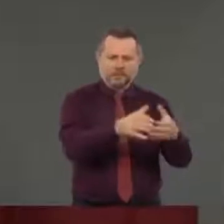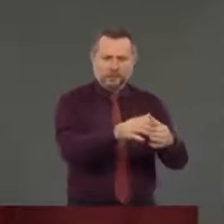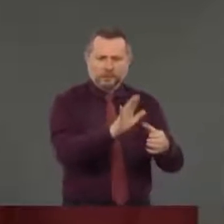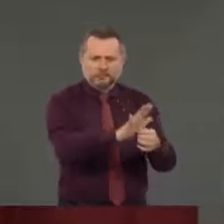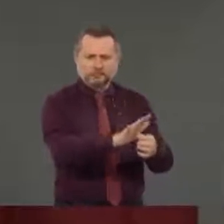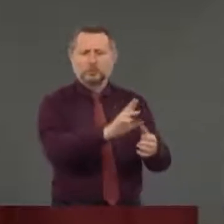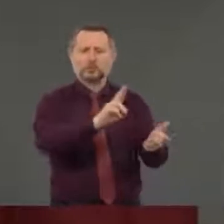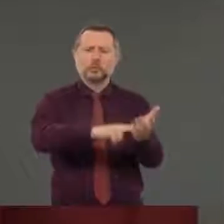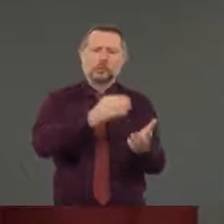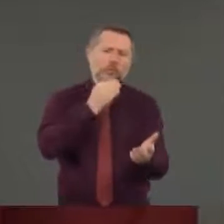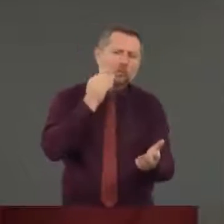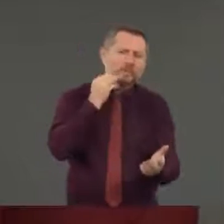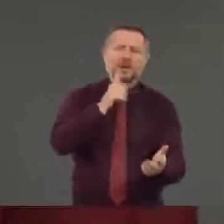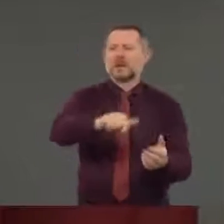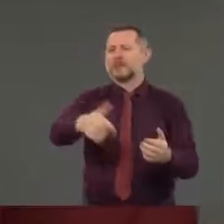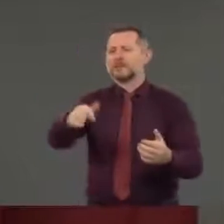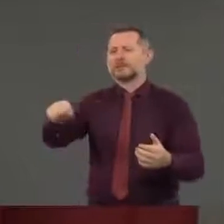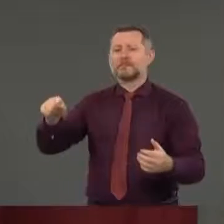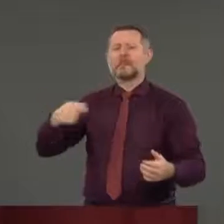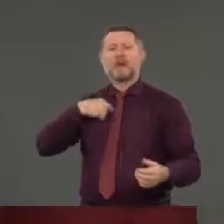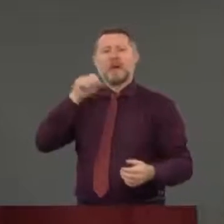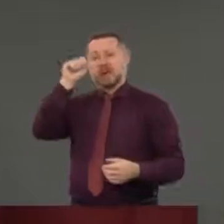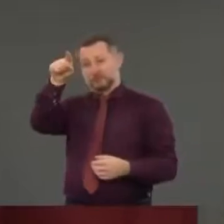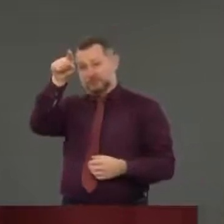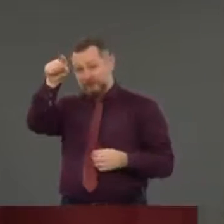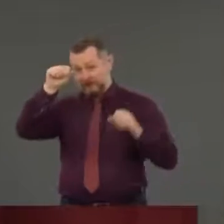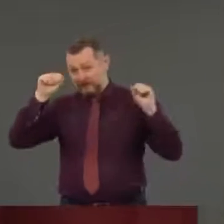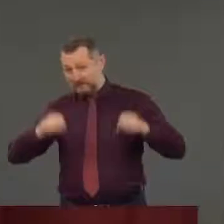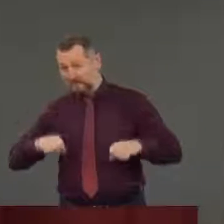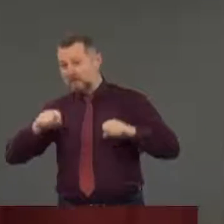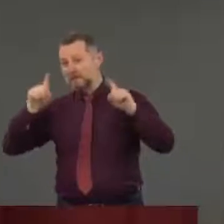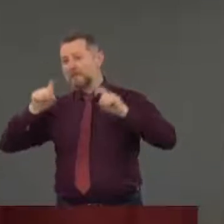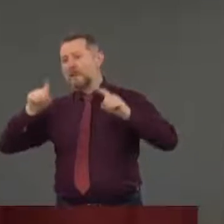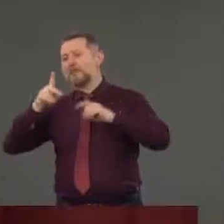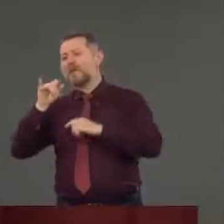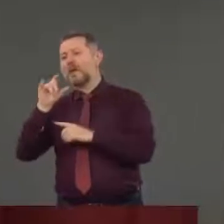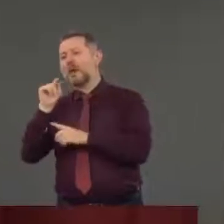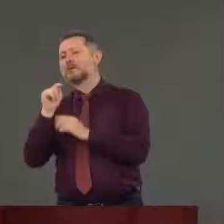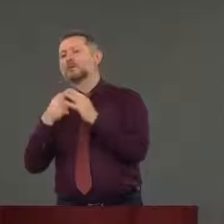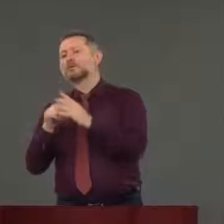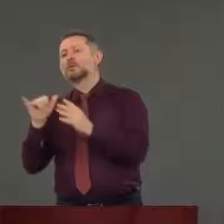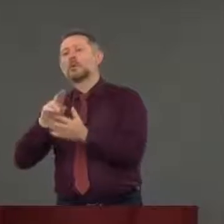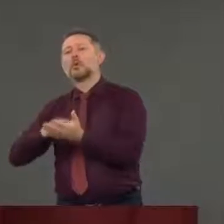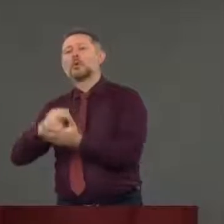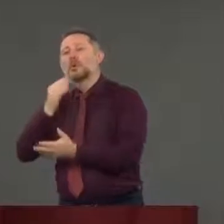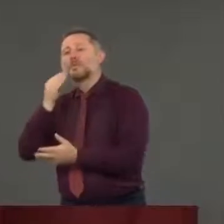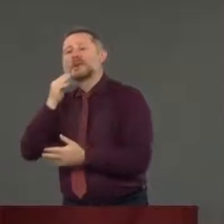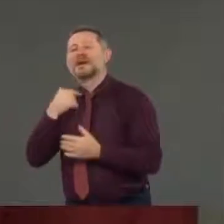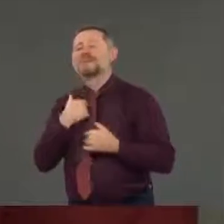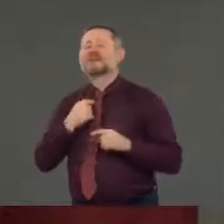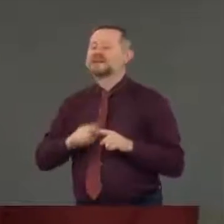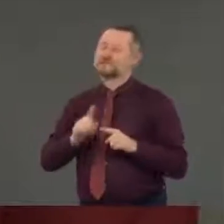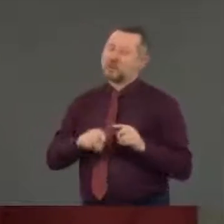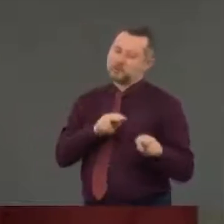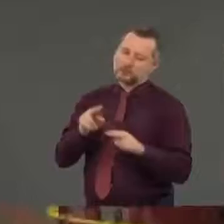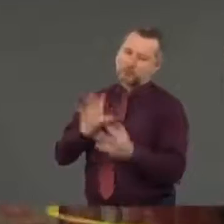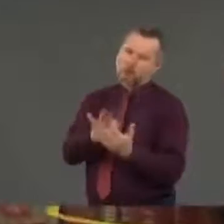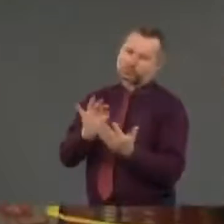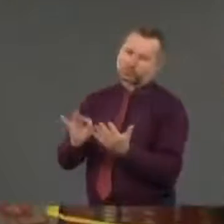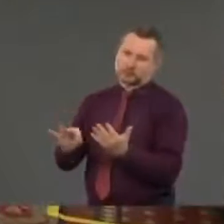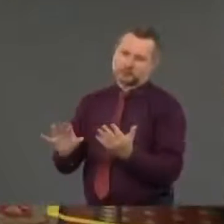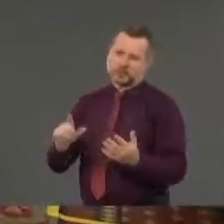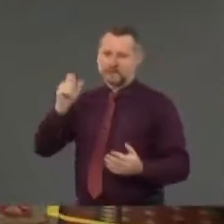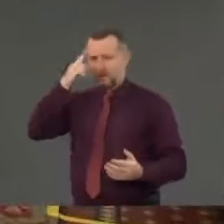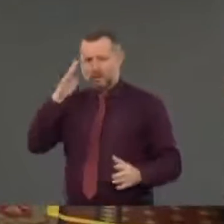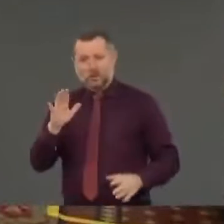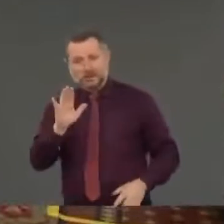well as other facilities. Is it possible to have a pilot program for nursing homes at some point? We're looking at all the different options. Dan? Sorry, just a question for